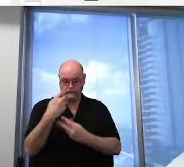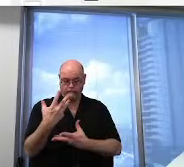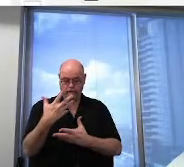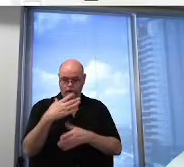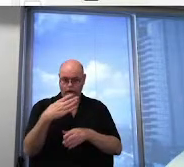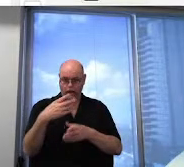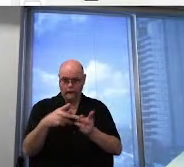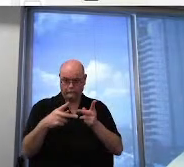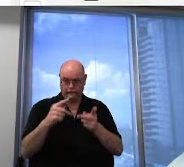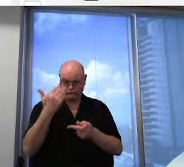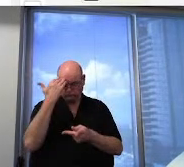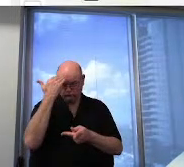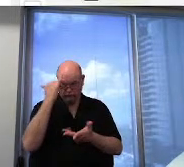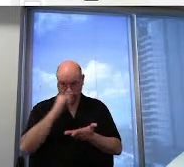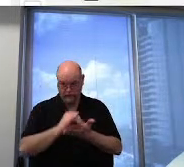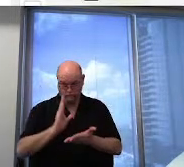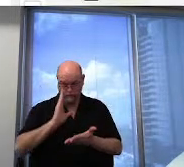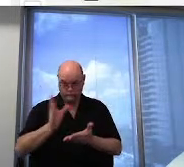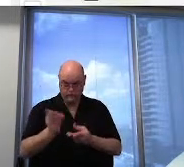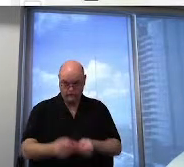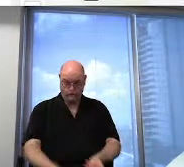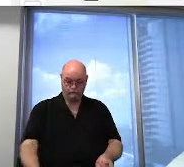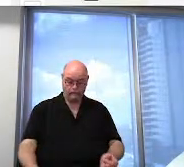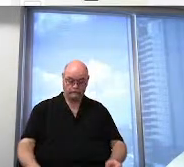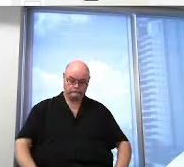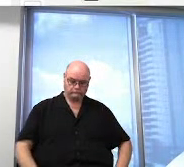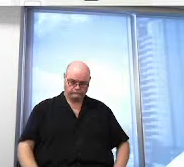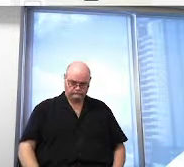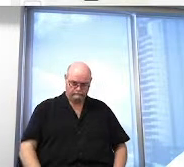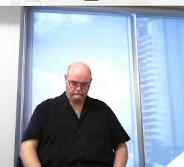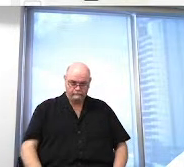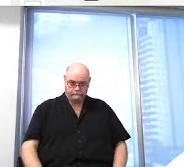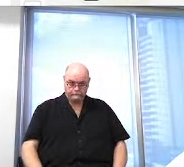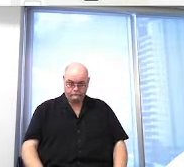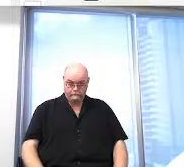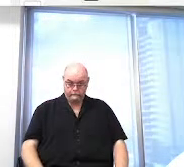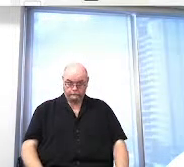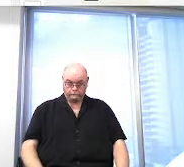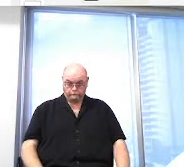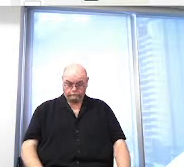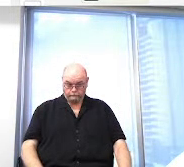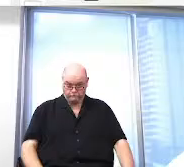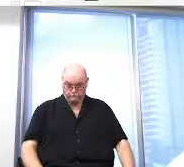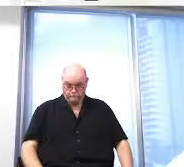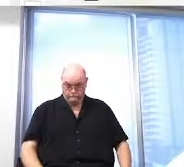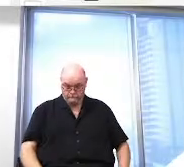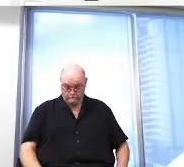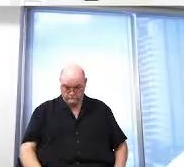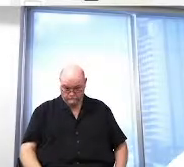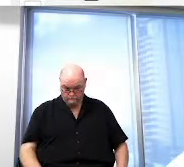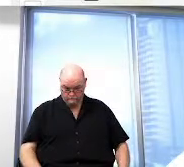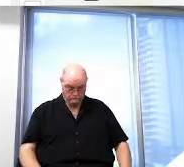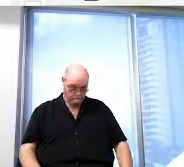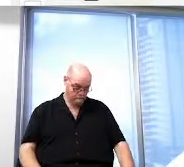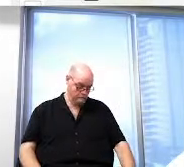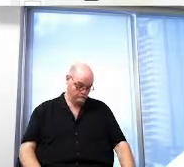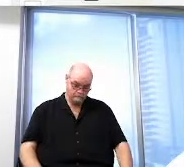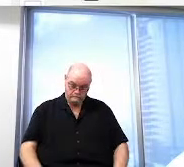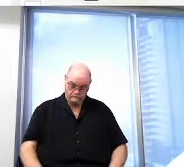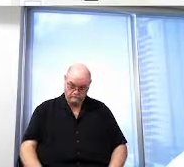place to know it will be over. All right, Mr. Schiff. Mr. Levy, I have a question. No, it's Commissioner